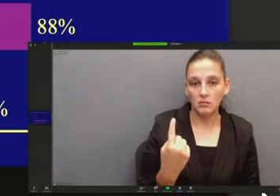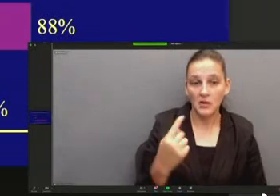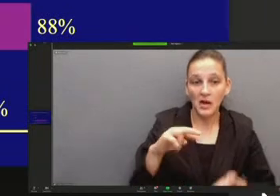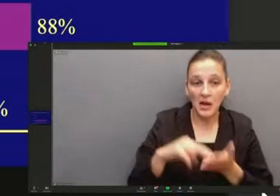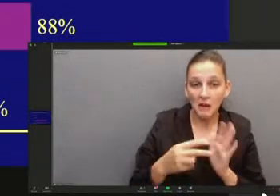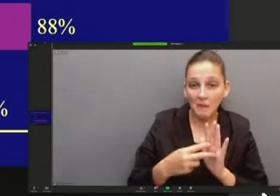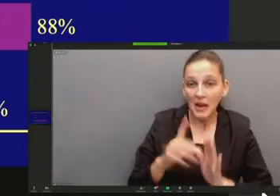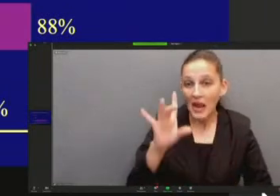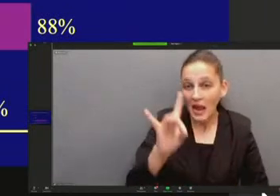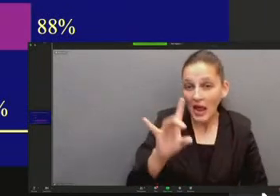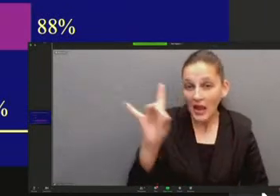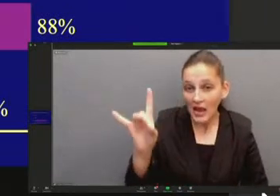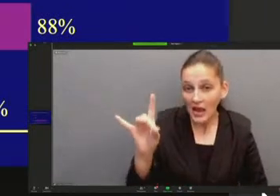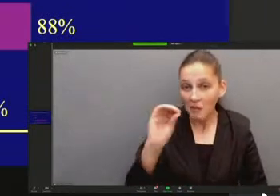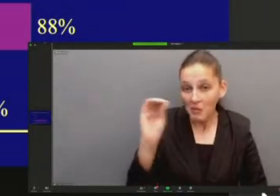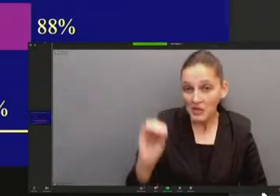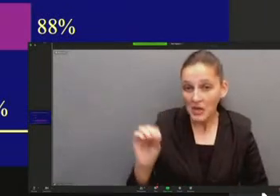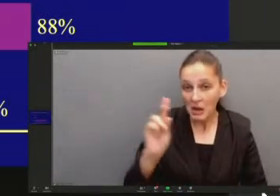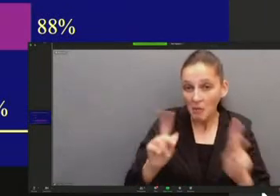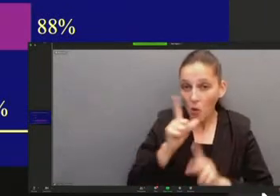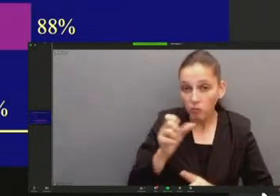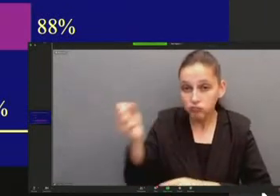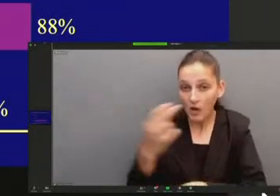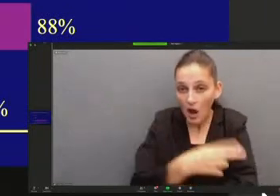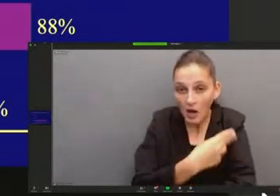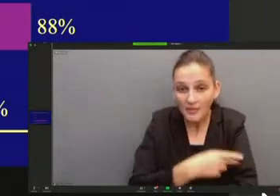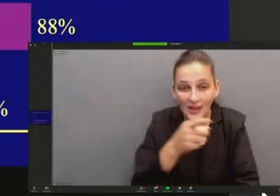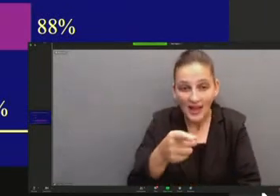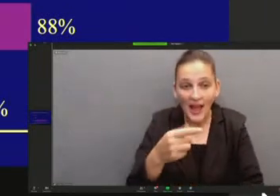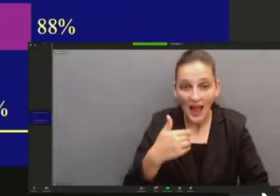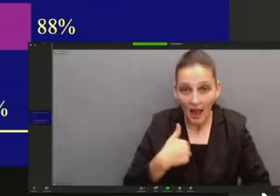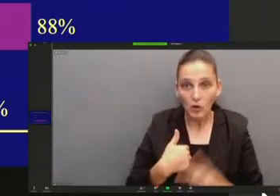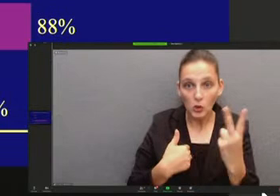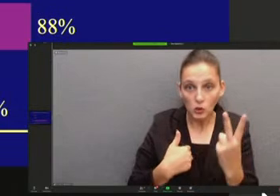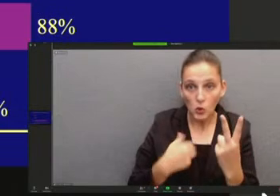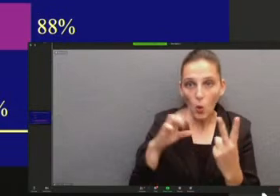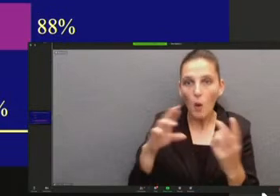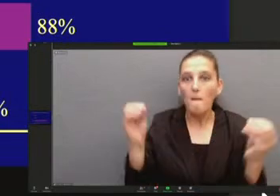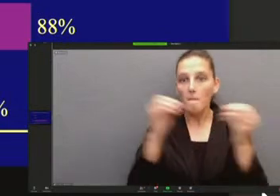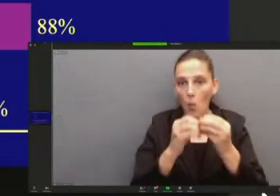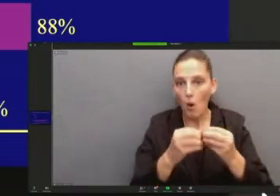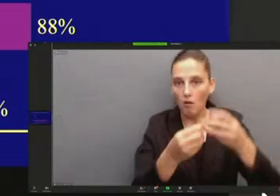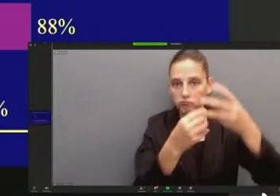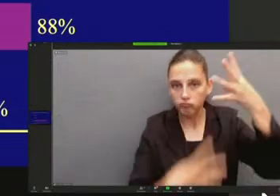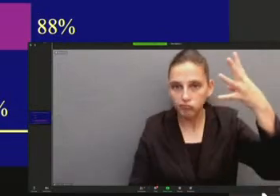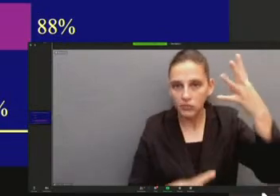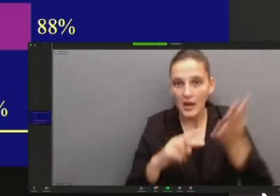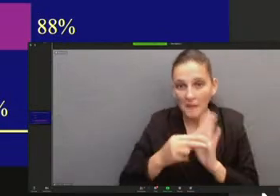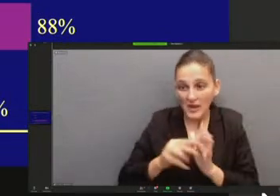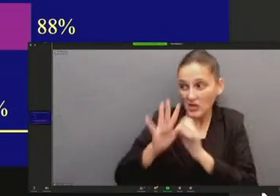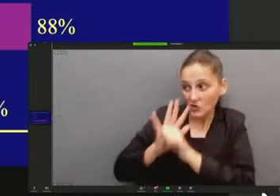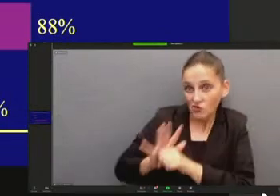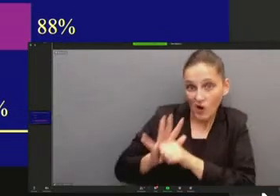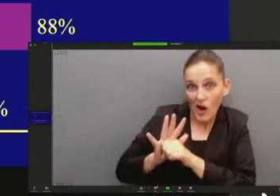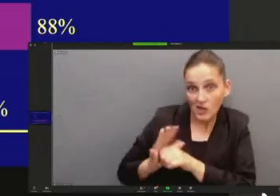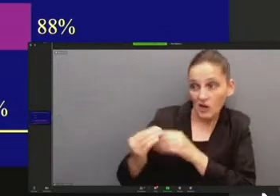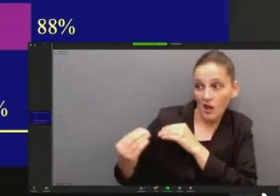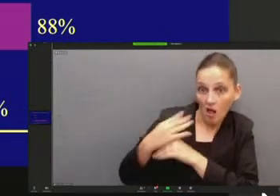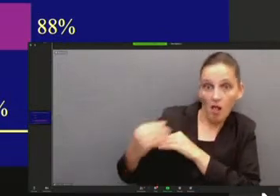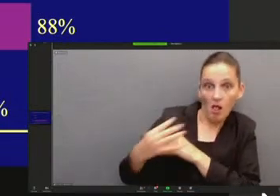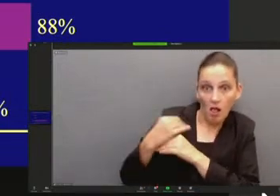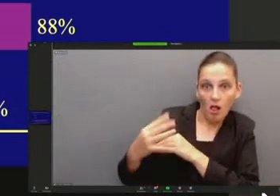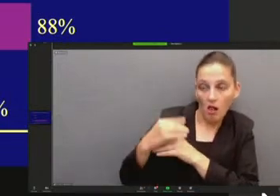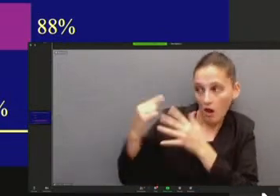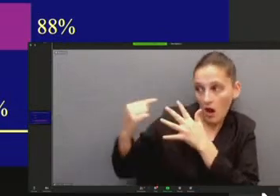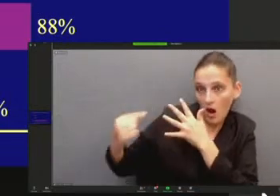88% had 2 or more of these comorbidities. So it's all of these stressful exposures, all of these comorbidities are factors